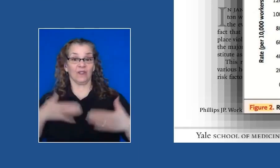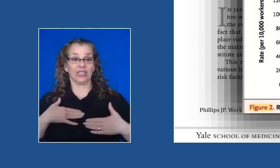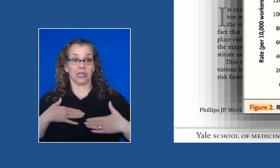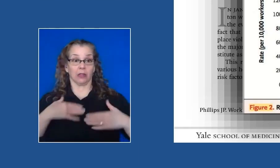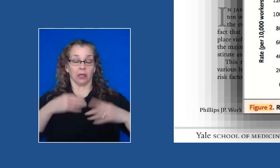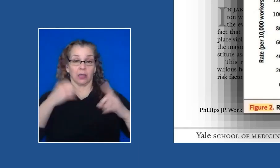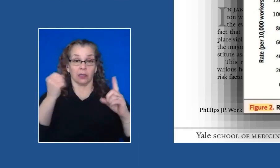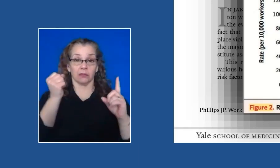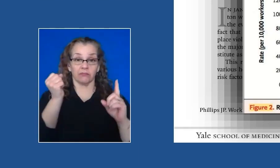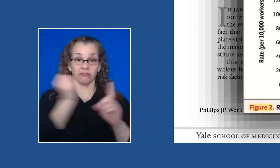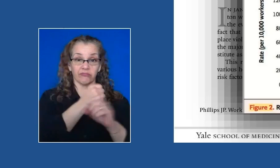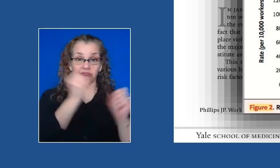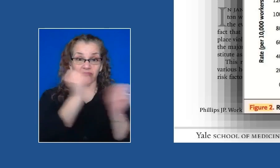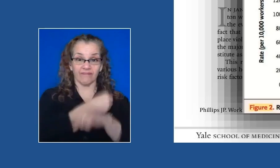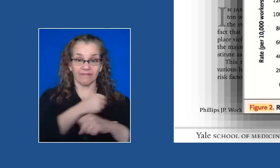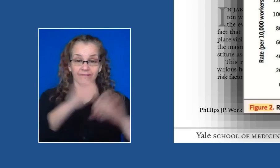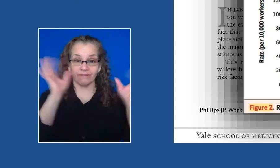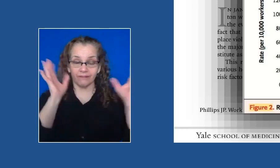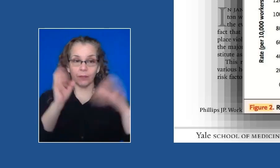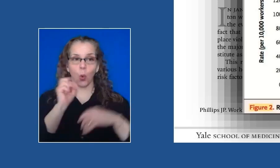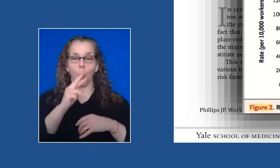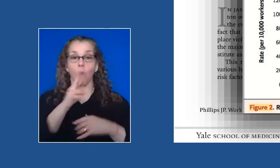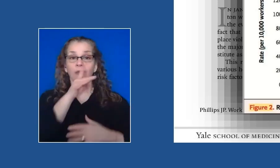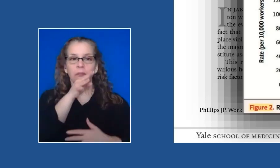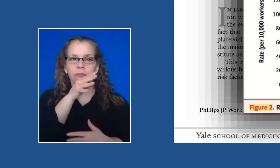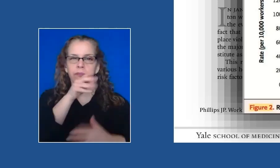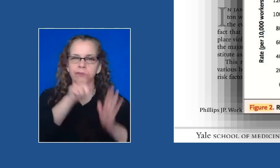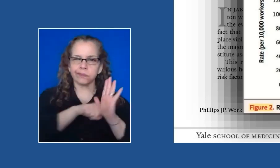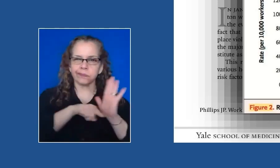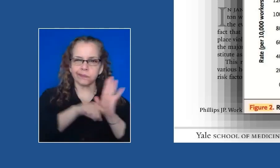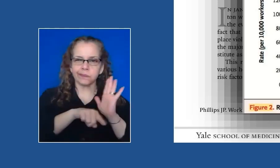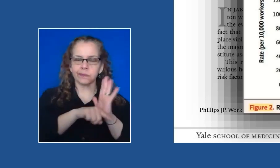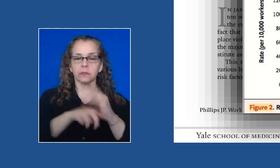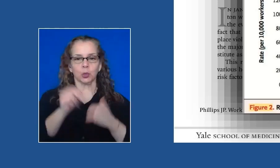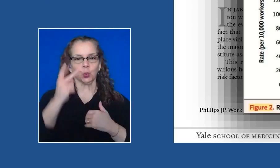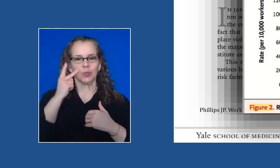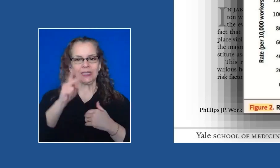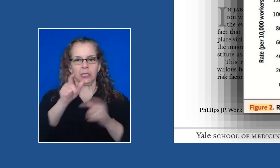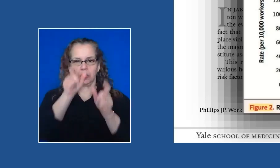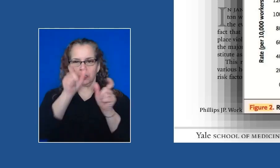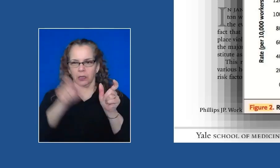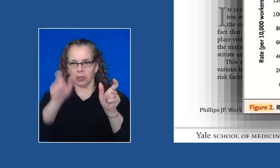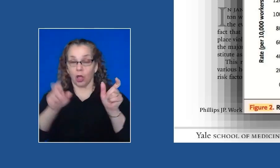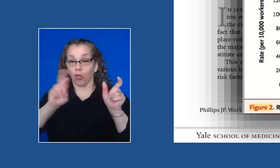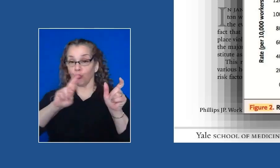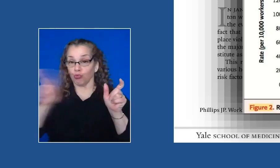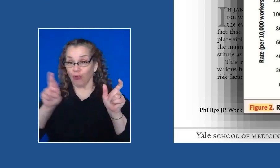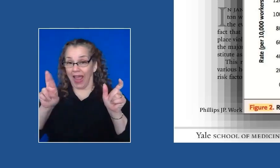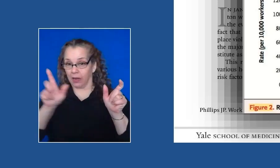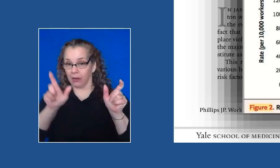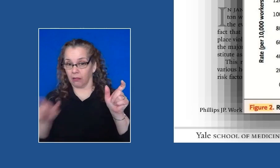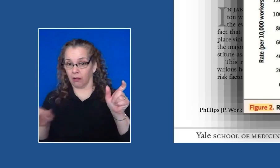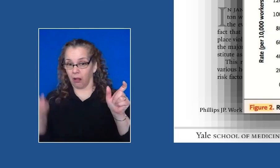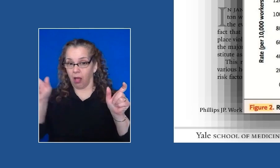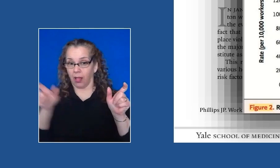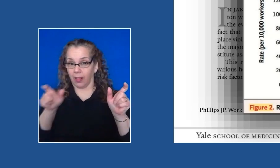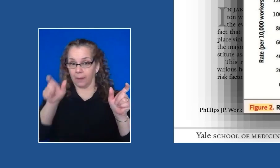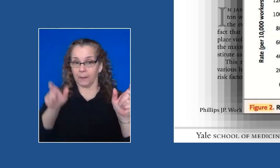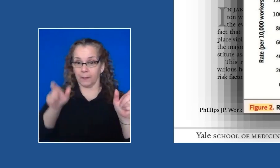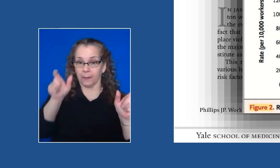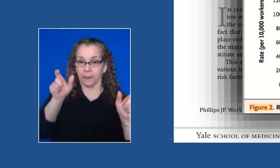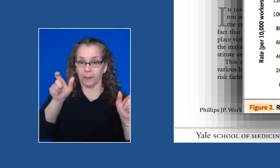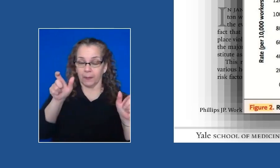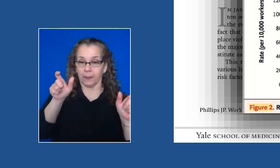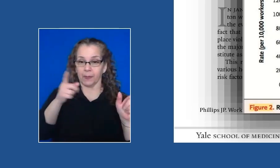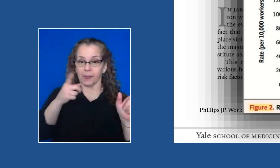of employment and they're working. And as you can see in this bar graph, the rightmost column, where there's a light beige, highlights